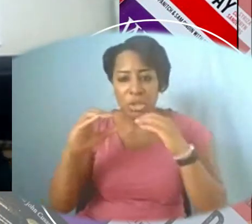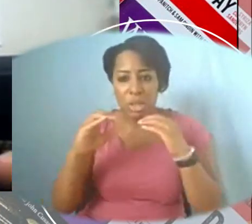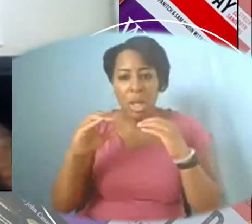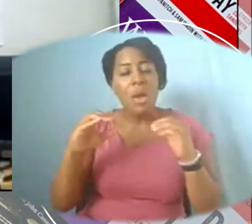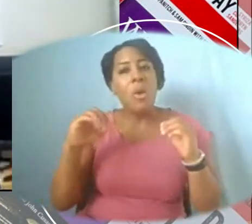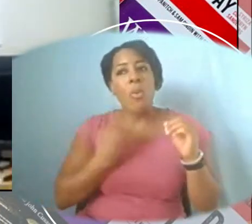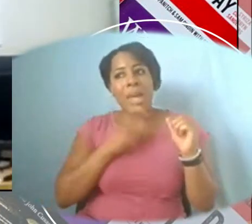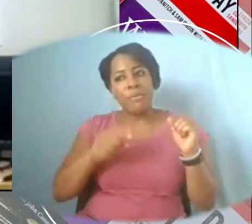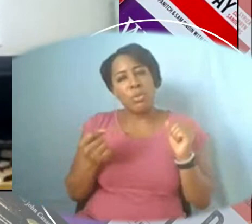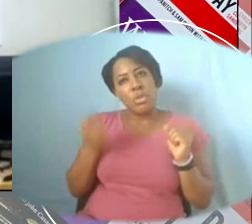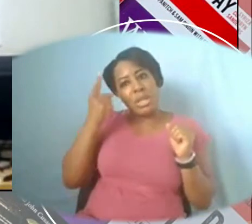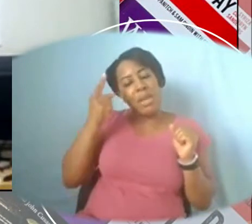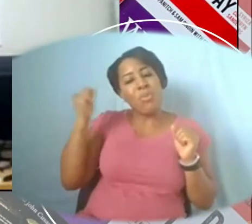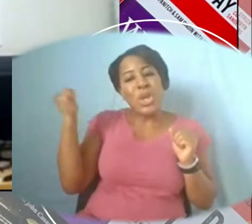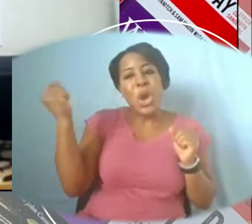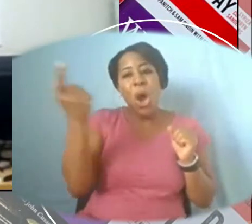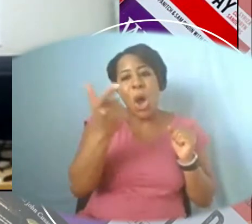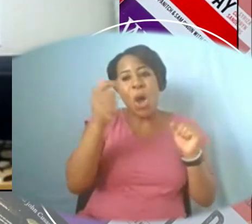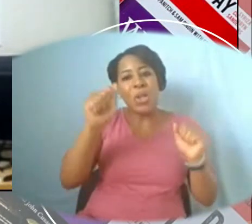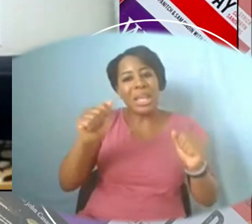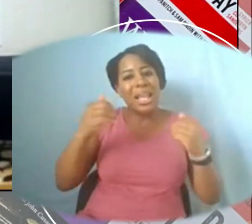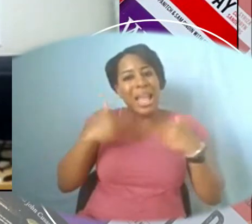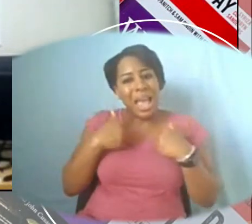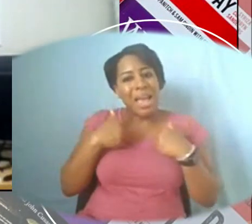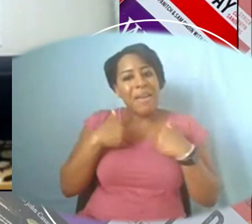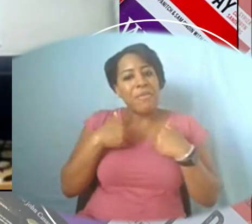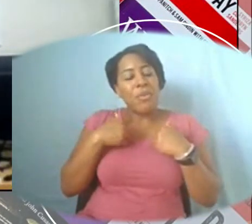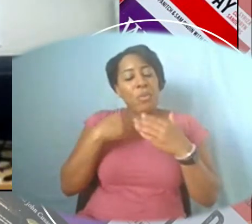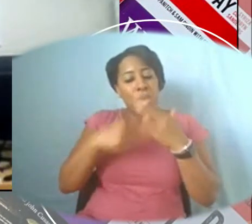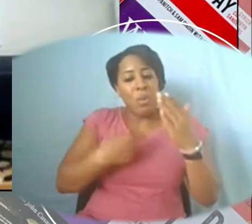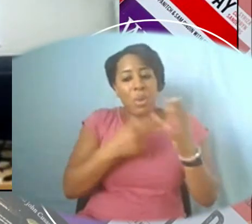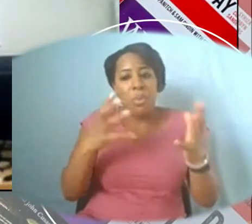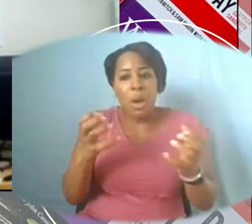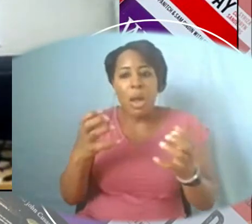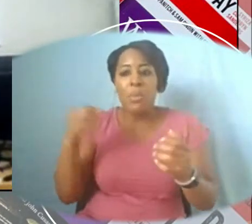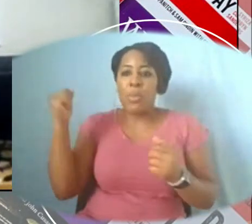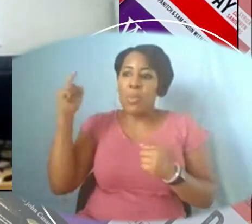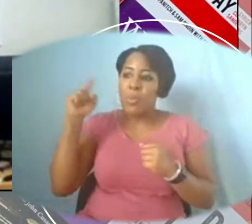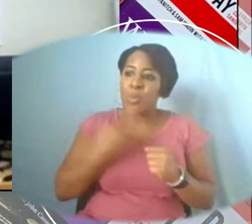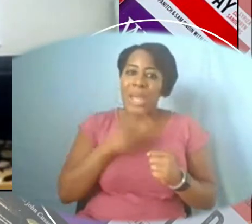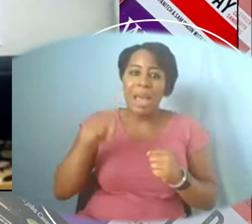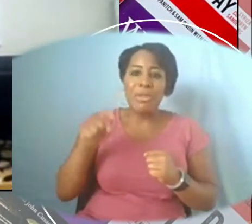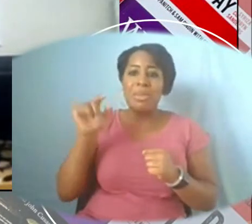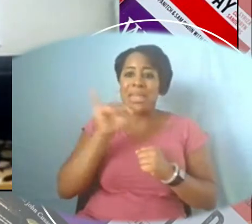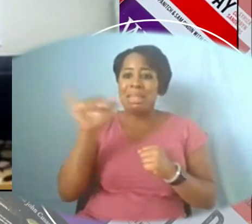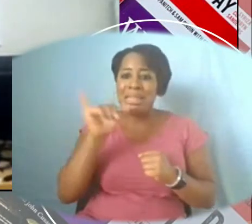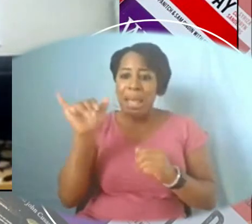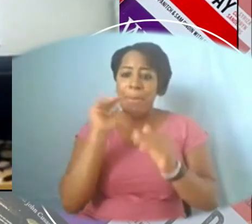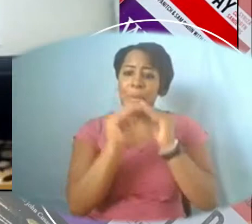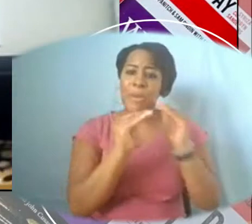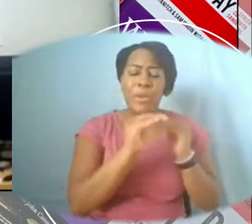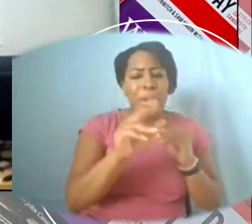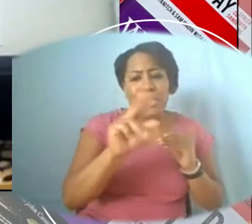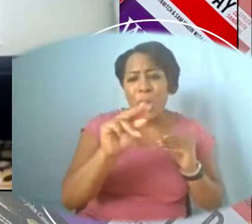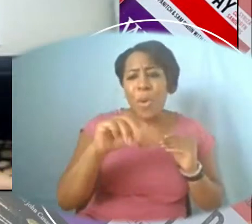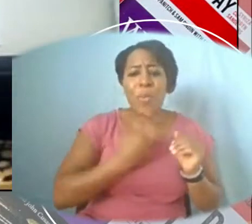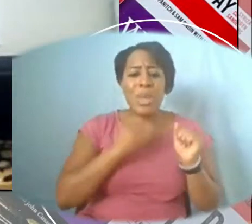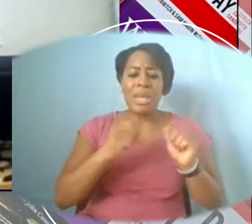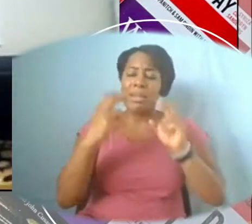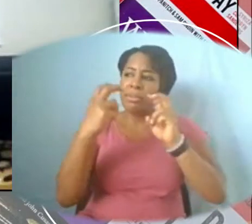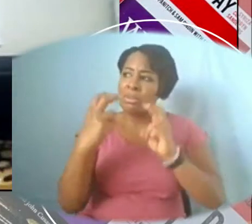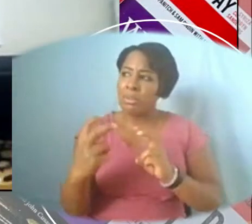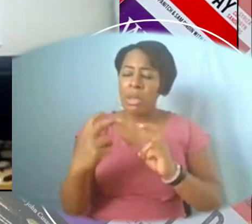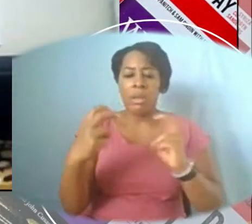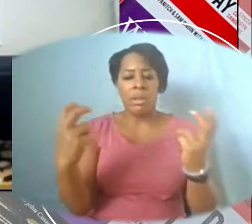don't all have to be in the same pot, in the same community. We can all get what we want when we sit down and have a conversation and see